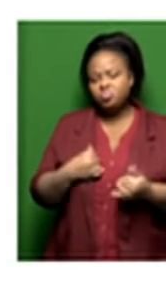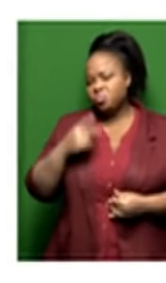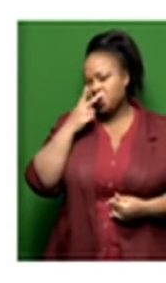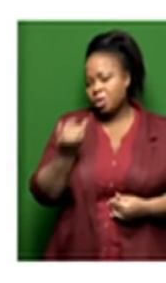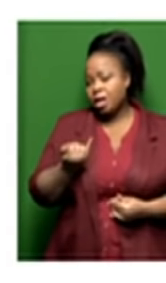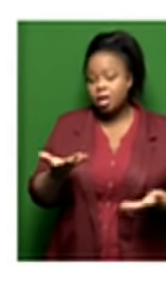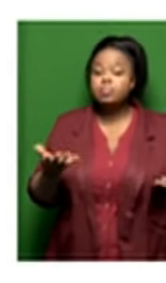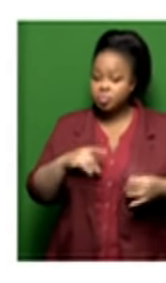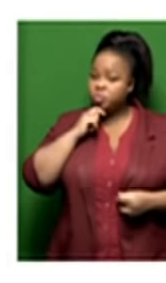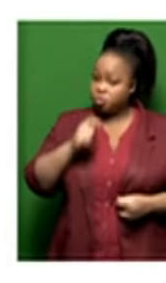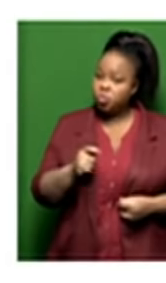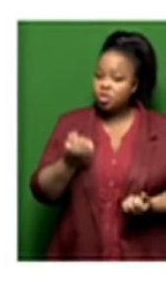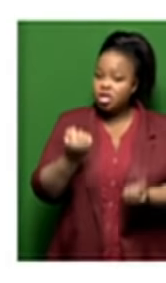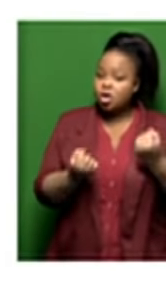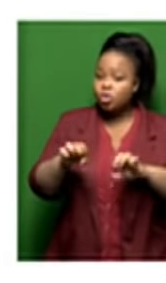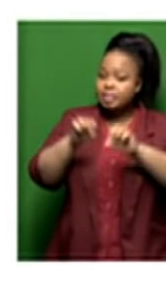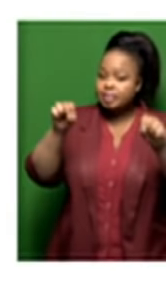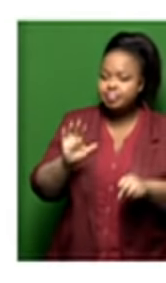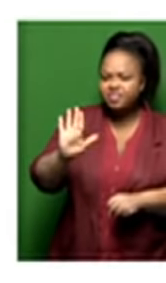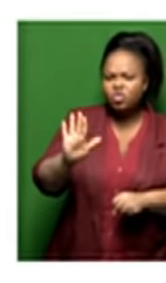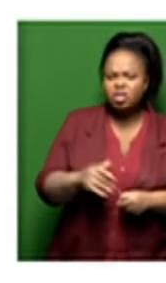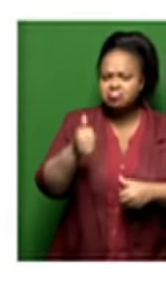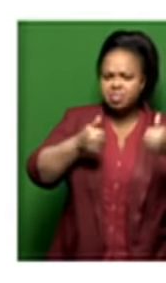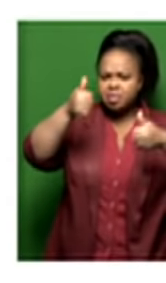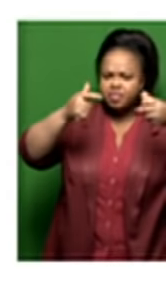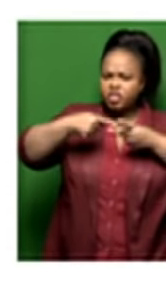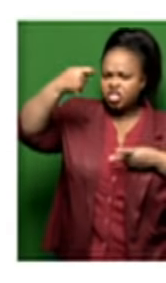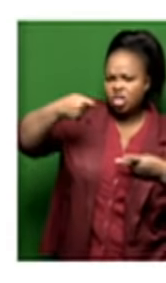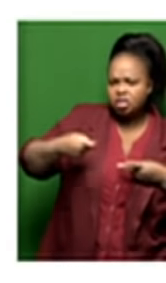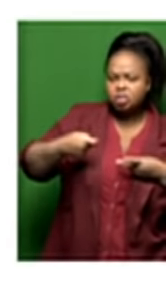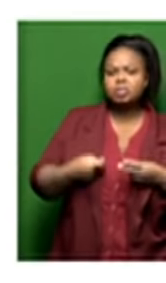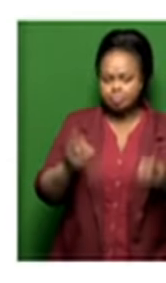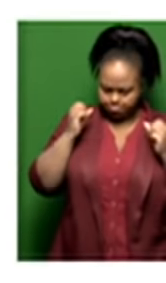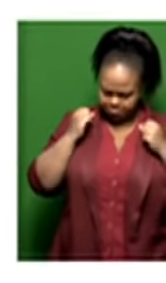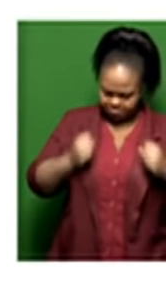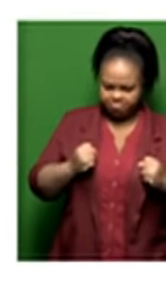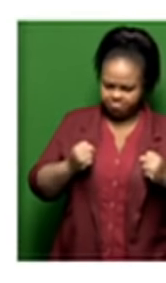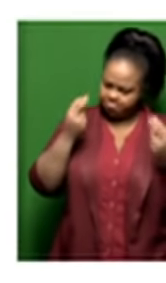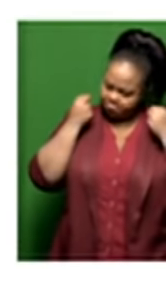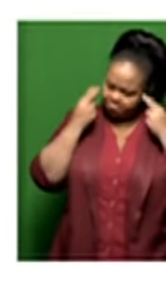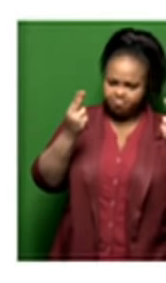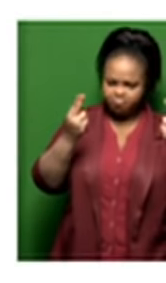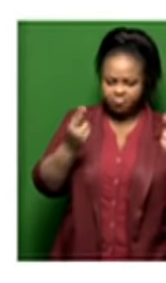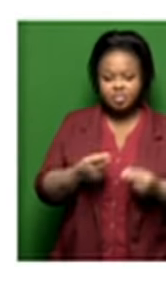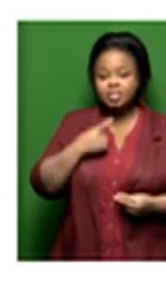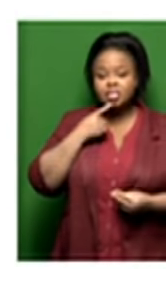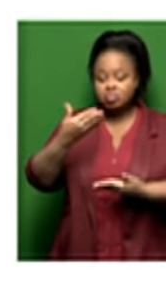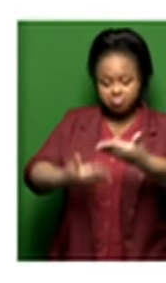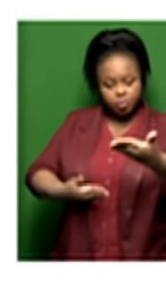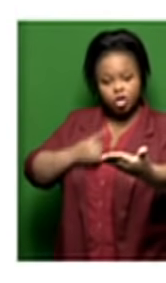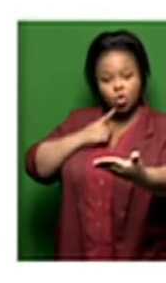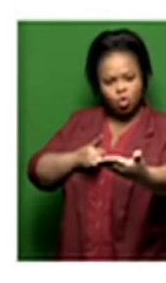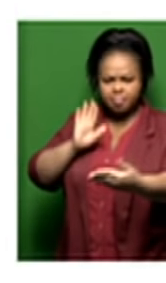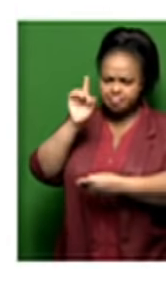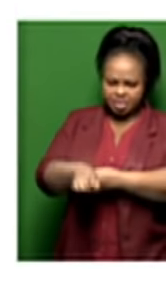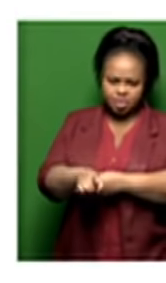appears that our judicial system, the judicial officials, the judges, they stood firm and they wanted the order to